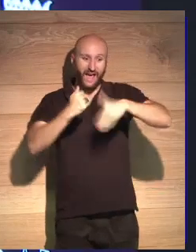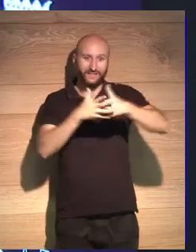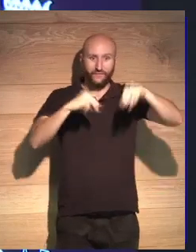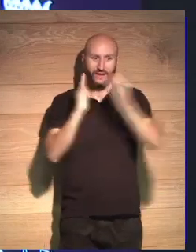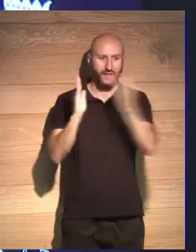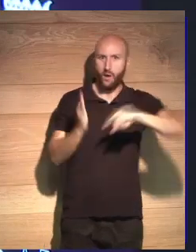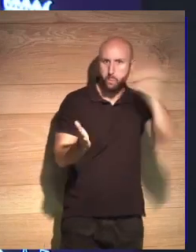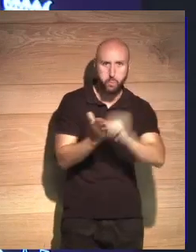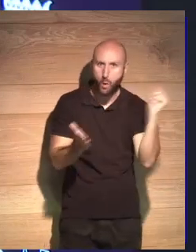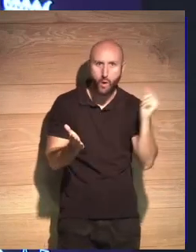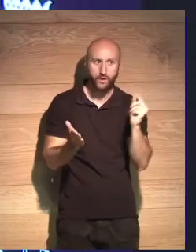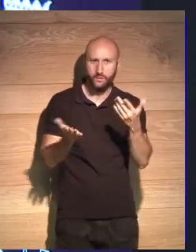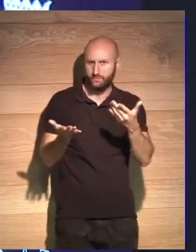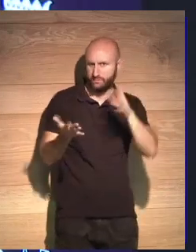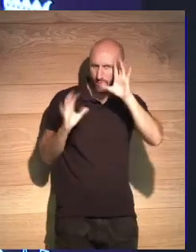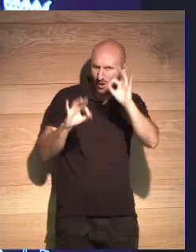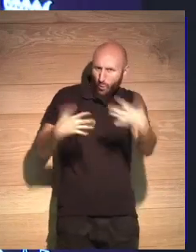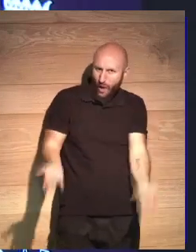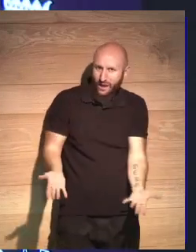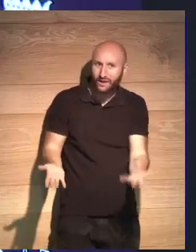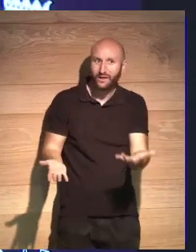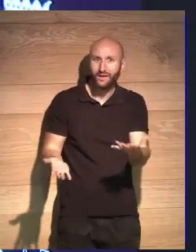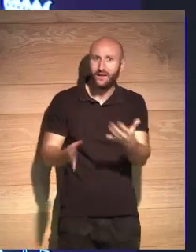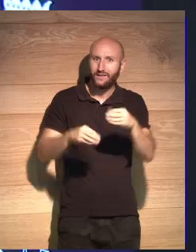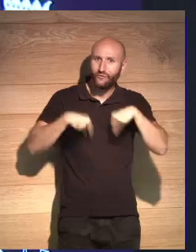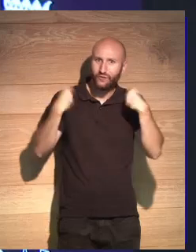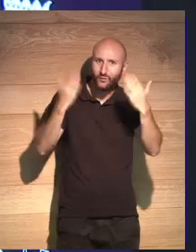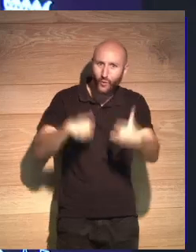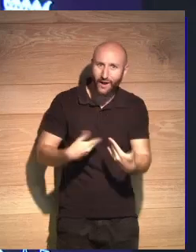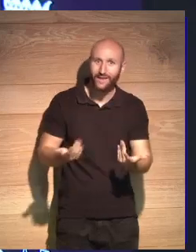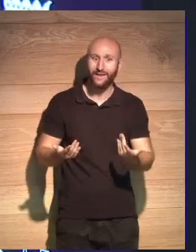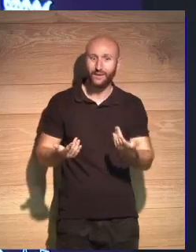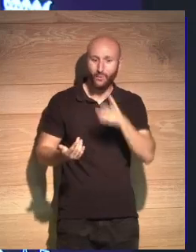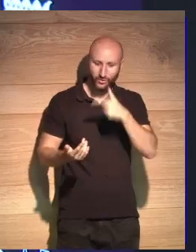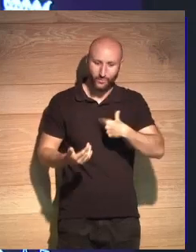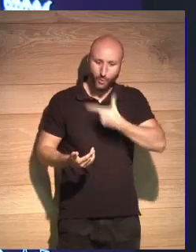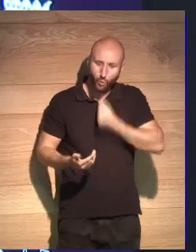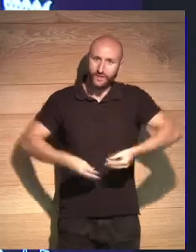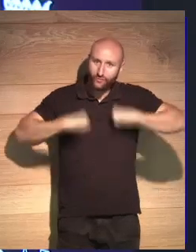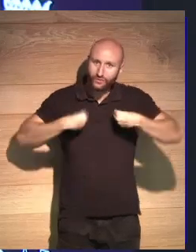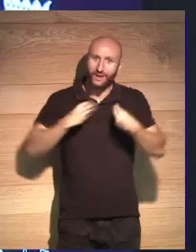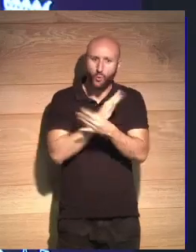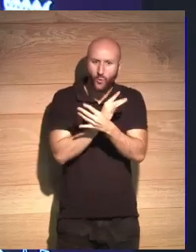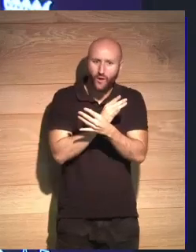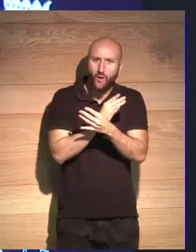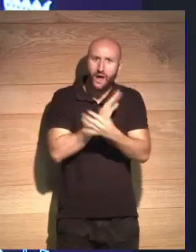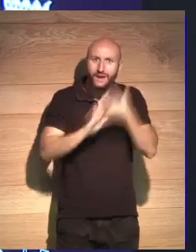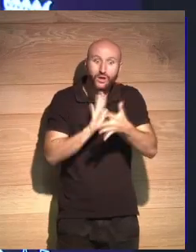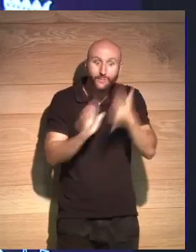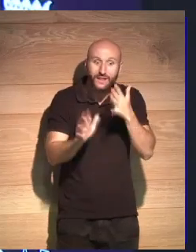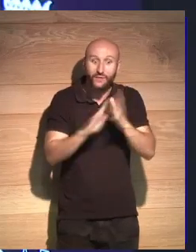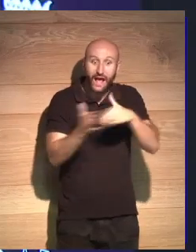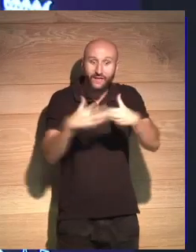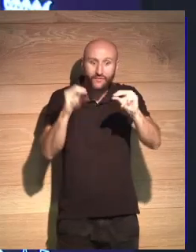fast in completing games, in solving games, but I see no point in it because I enjoy playing